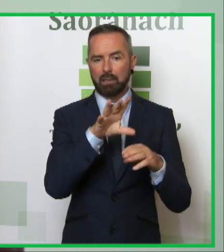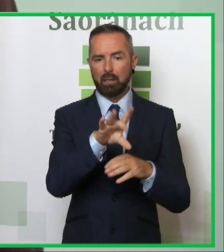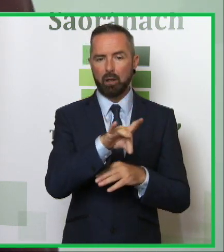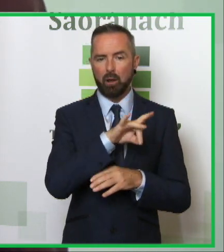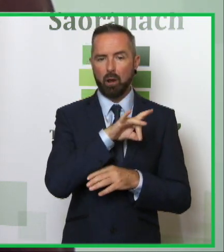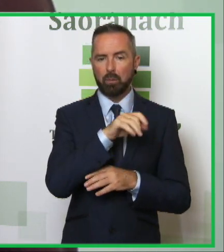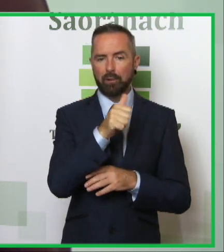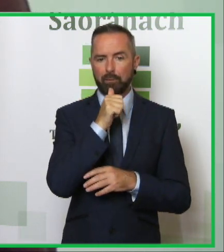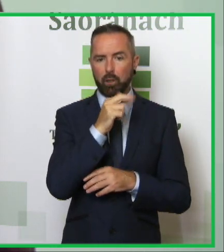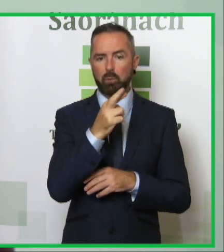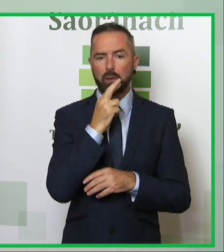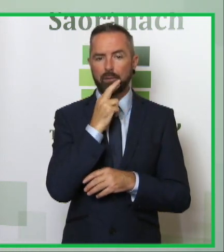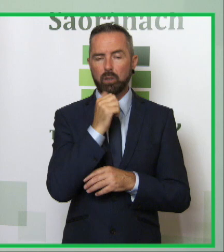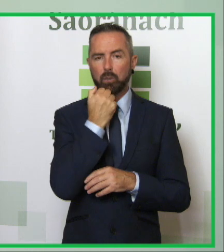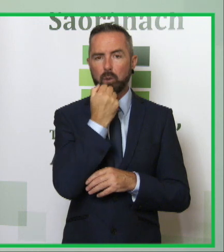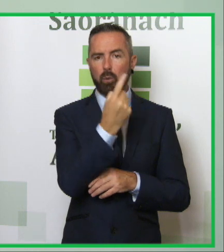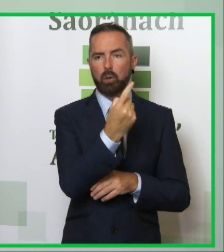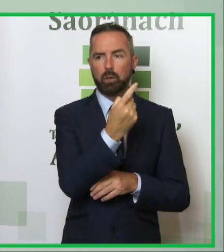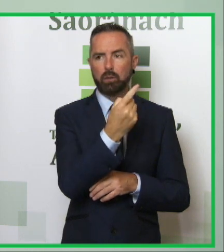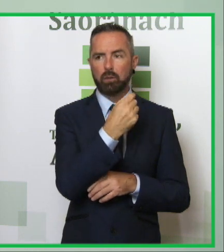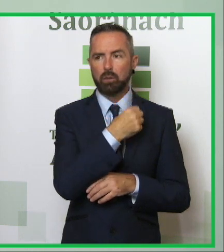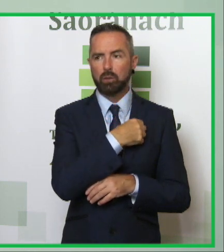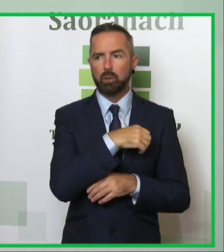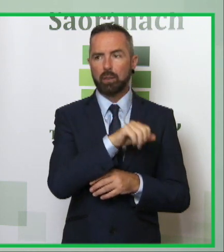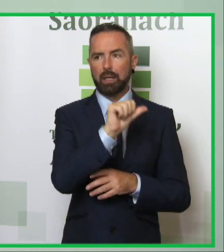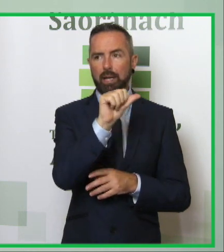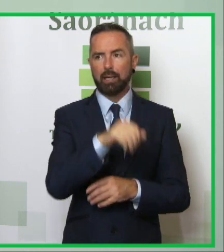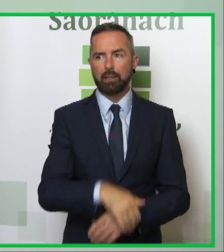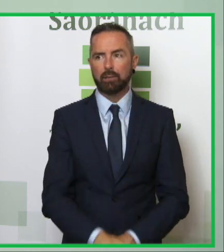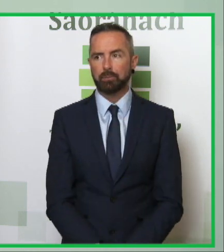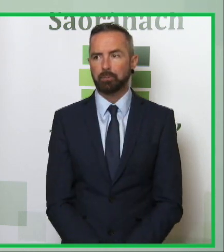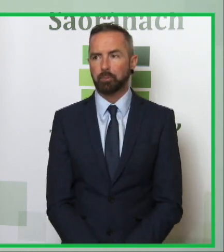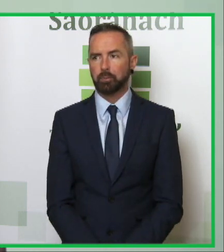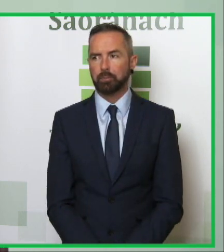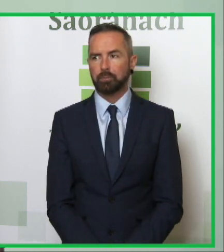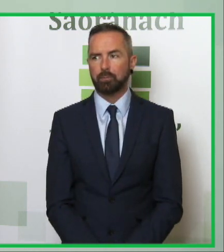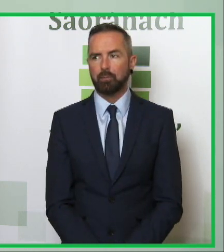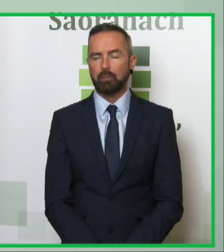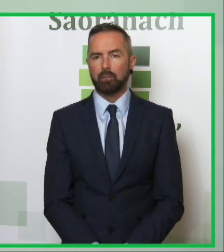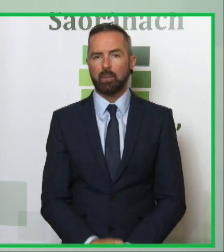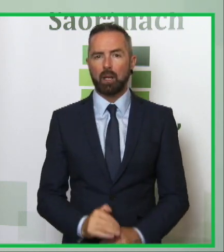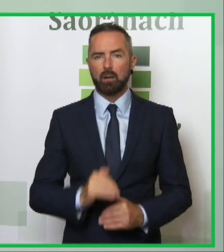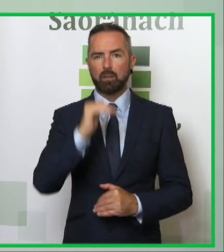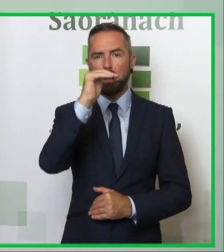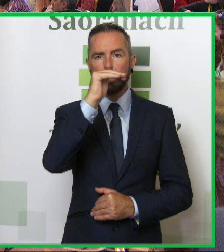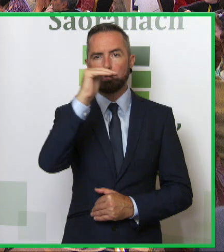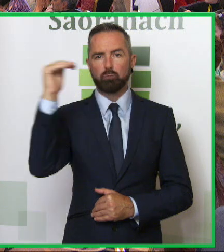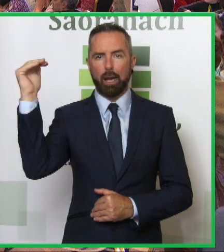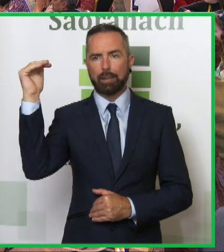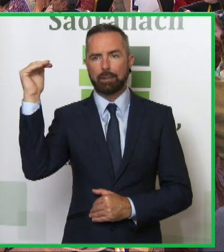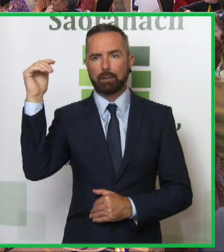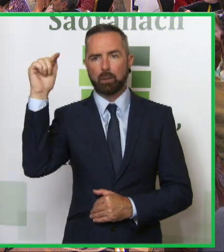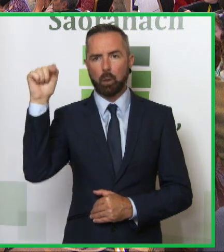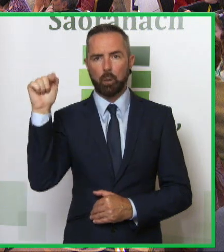their first preference vote, a number 1, to option A. If you look at the top right corner, you'll see the total votes cast was